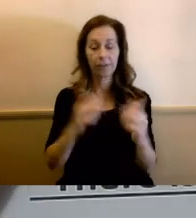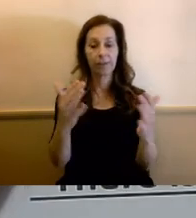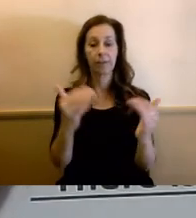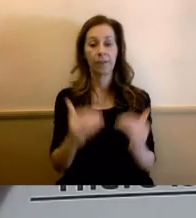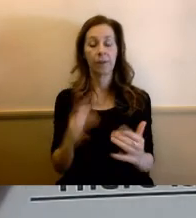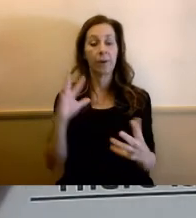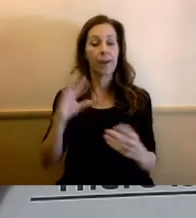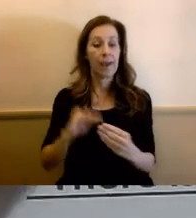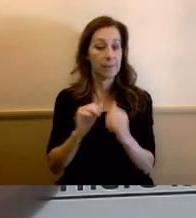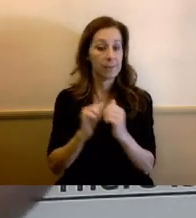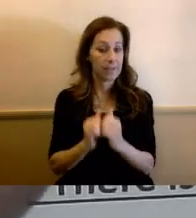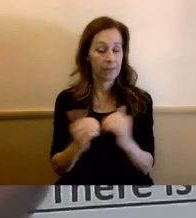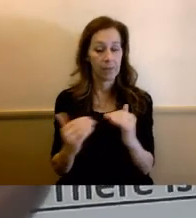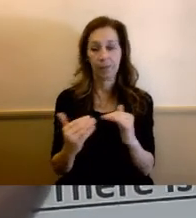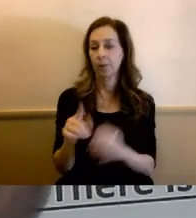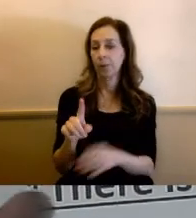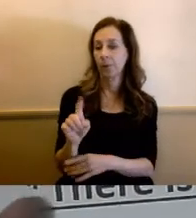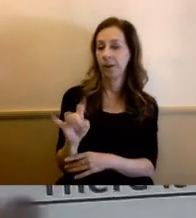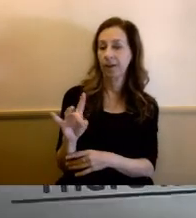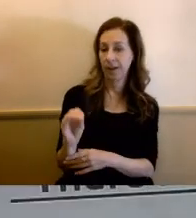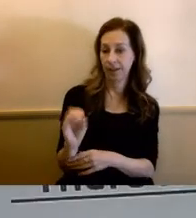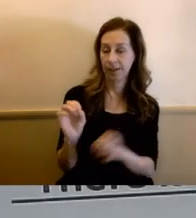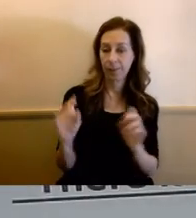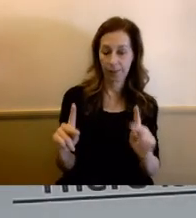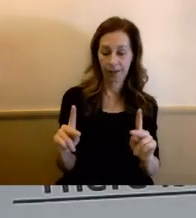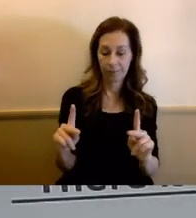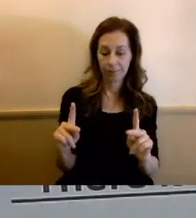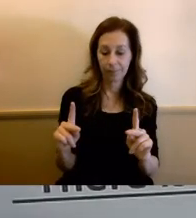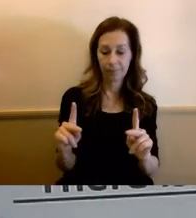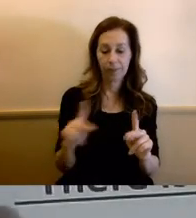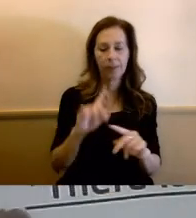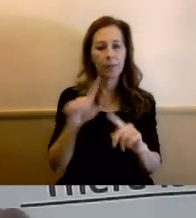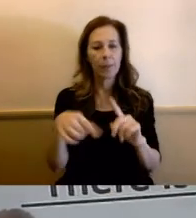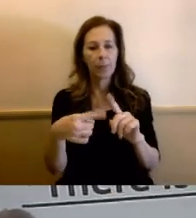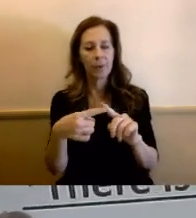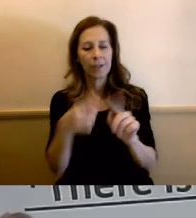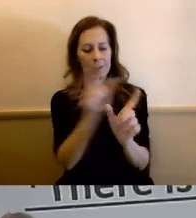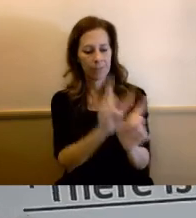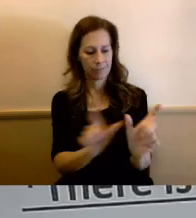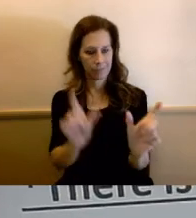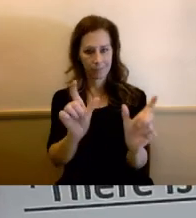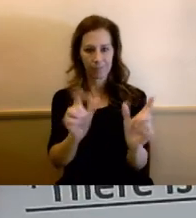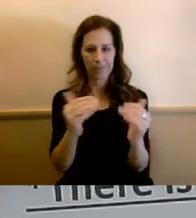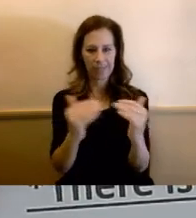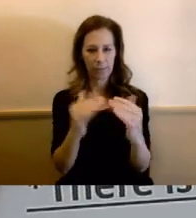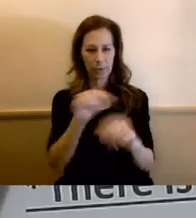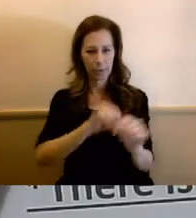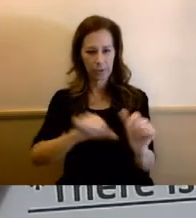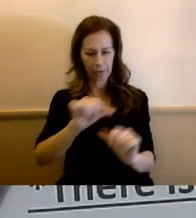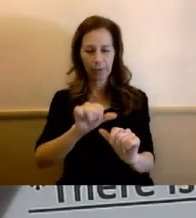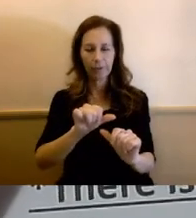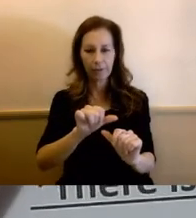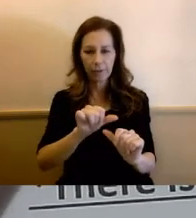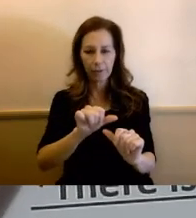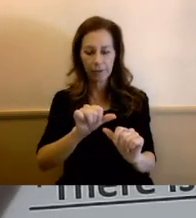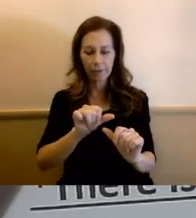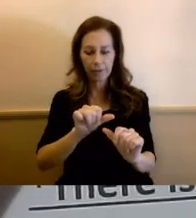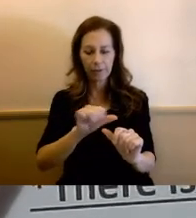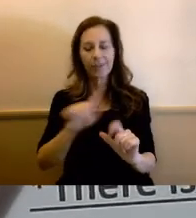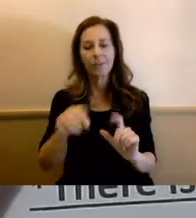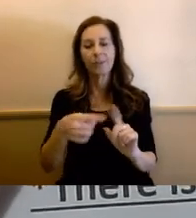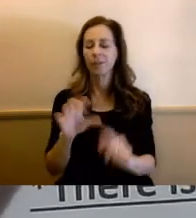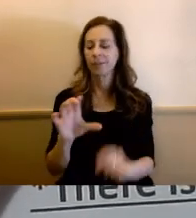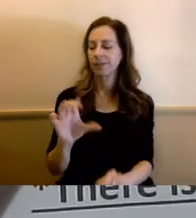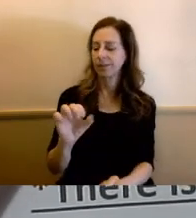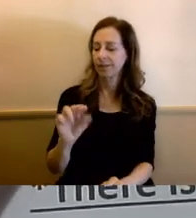180. Alright? When you set them equal to each other, it's when they are congruent. Okay,